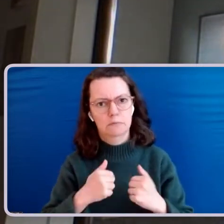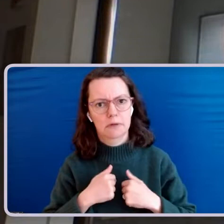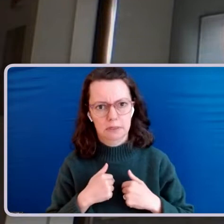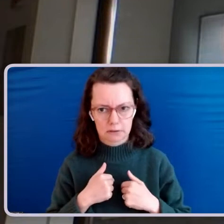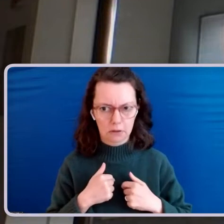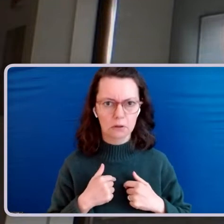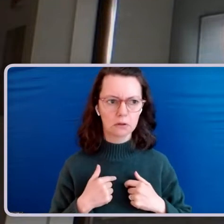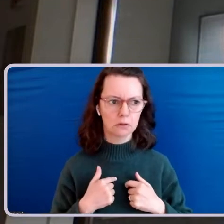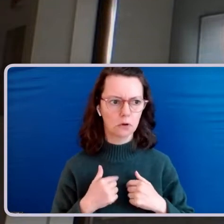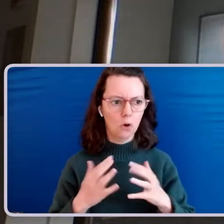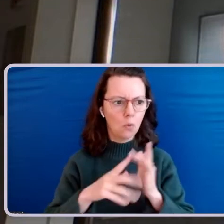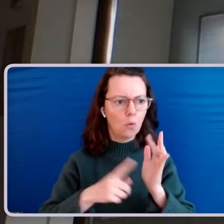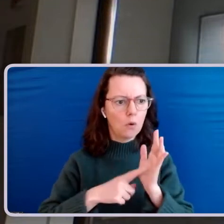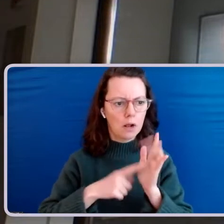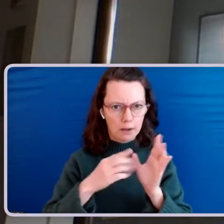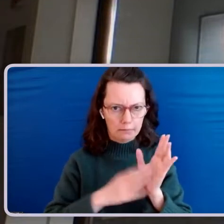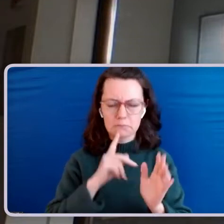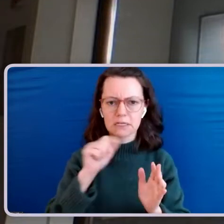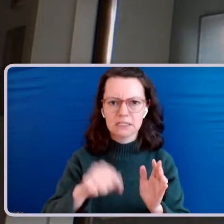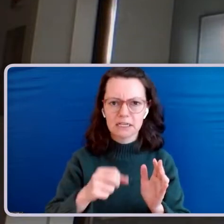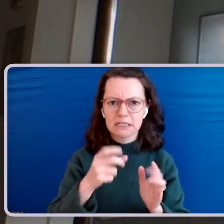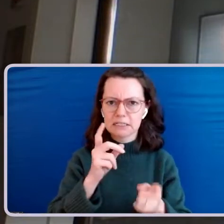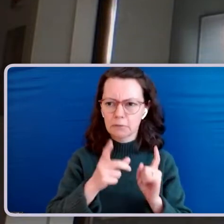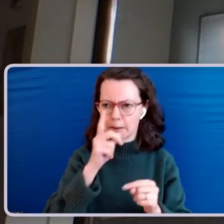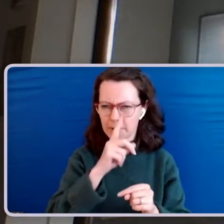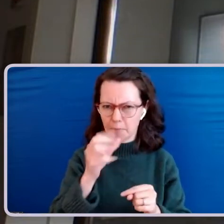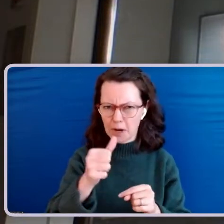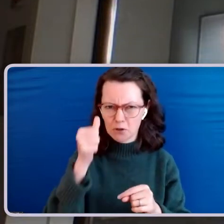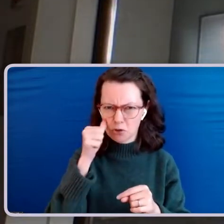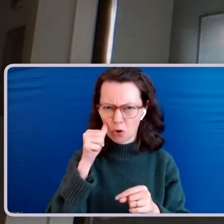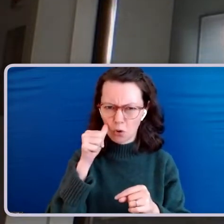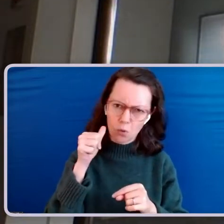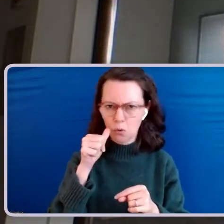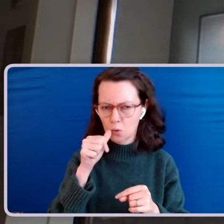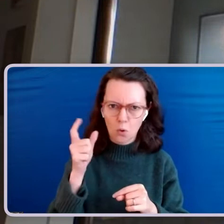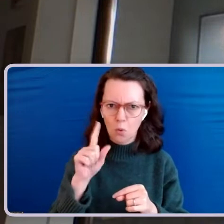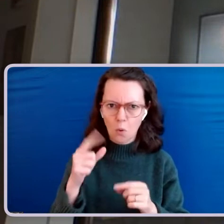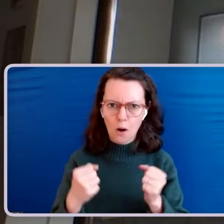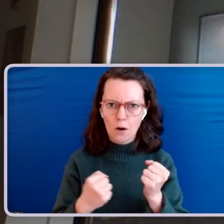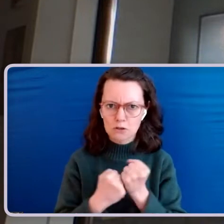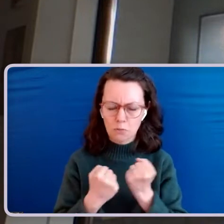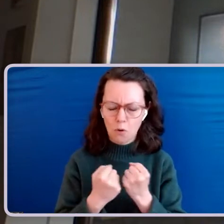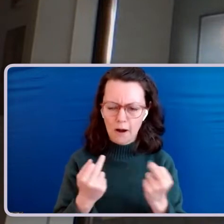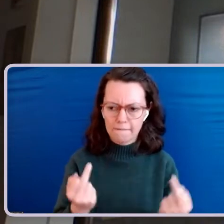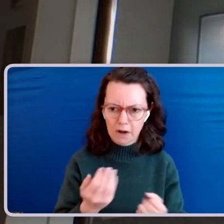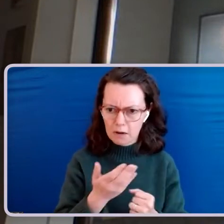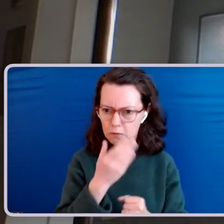that instance where people themselves need to know what supports are available, but families need to know how best to support